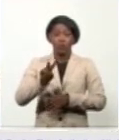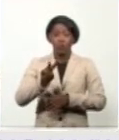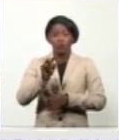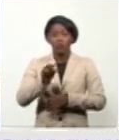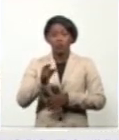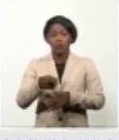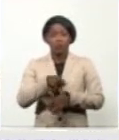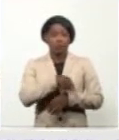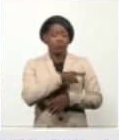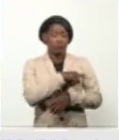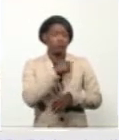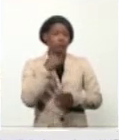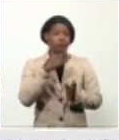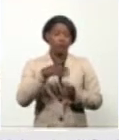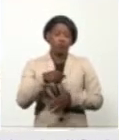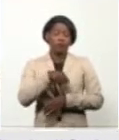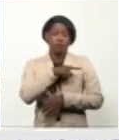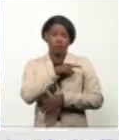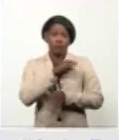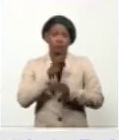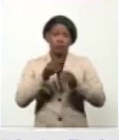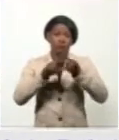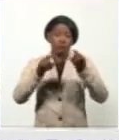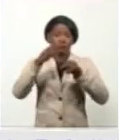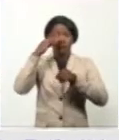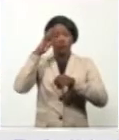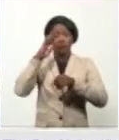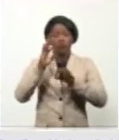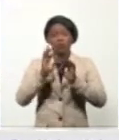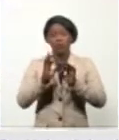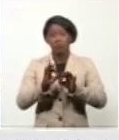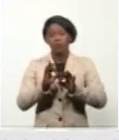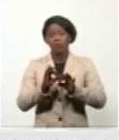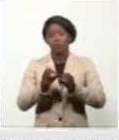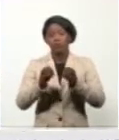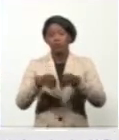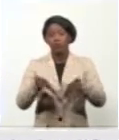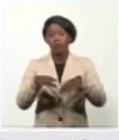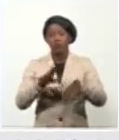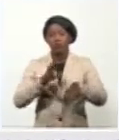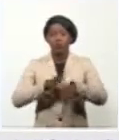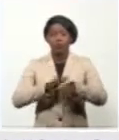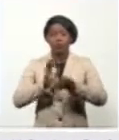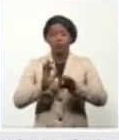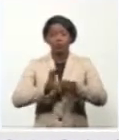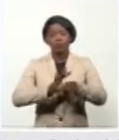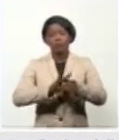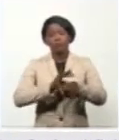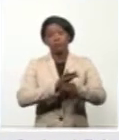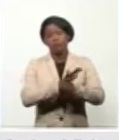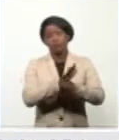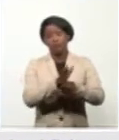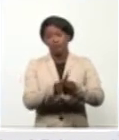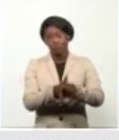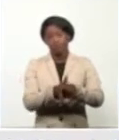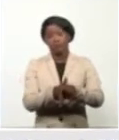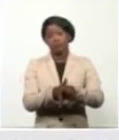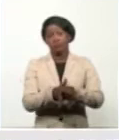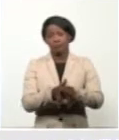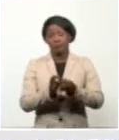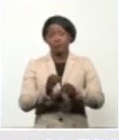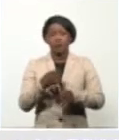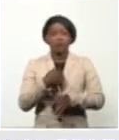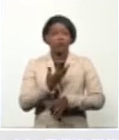We regret the 82 people who have died in our country as a result of this disease, and that makes Cuba's fatality